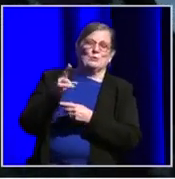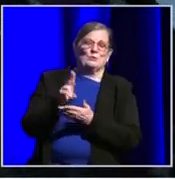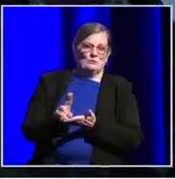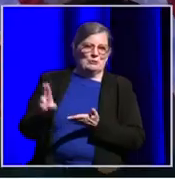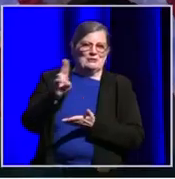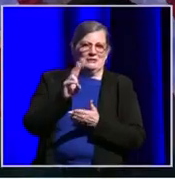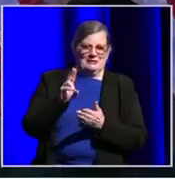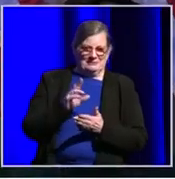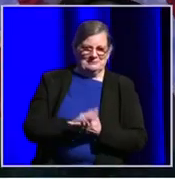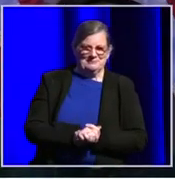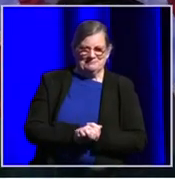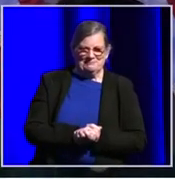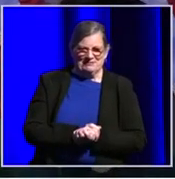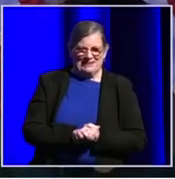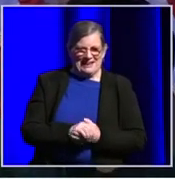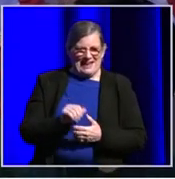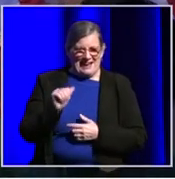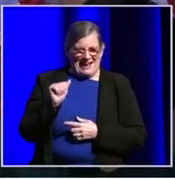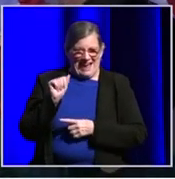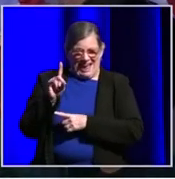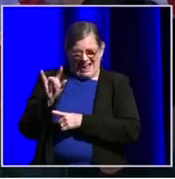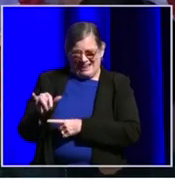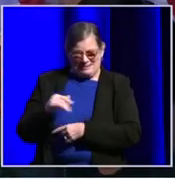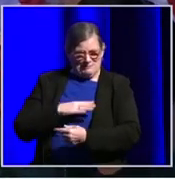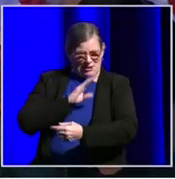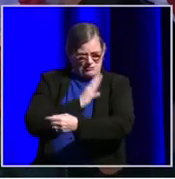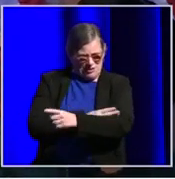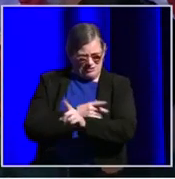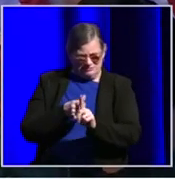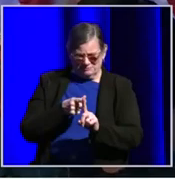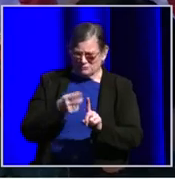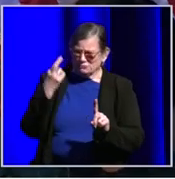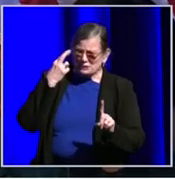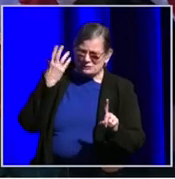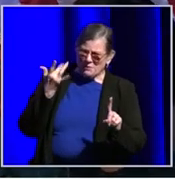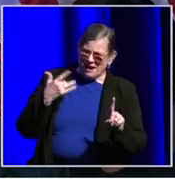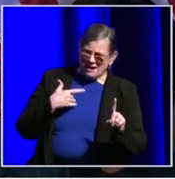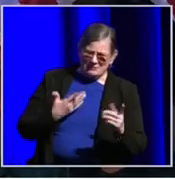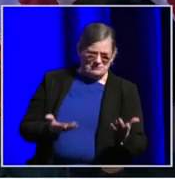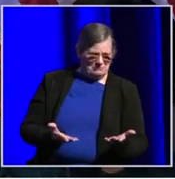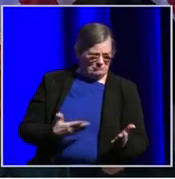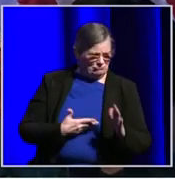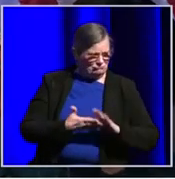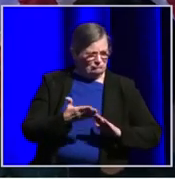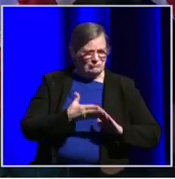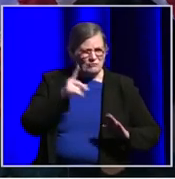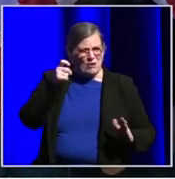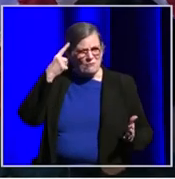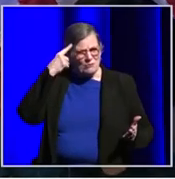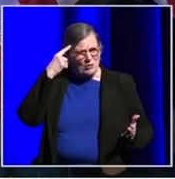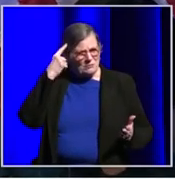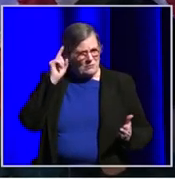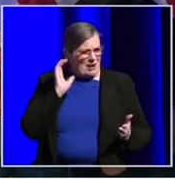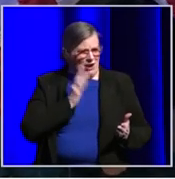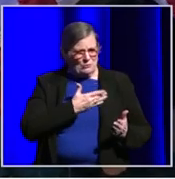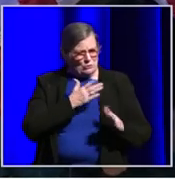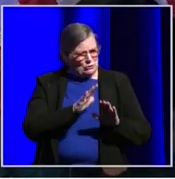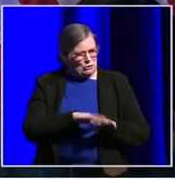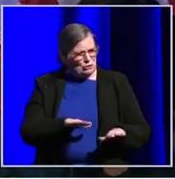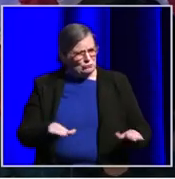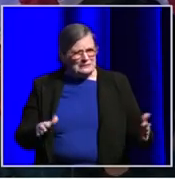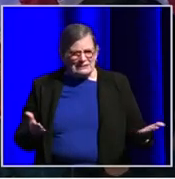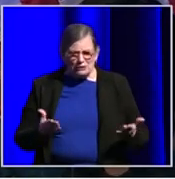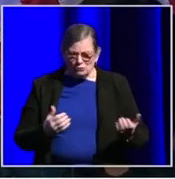Addie is one of the reasons we have a government, to provide opportunity for our children and to make possible their dreams.